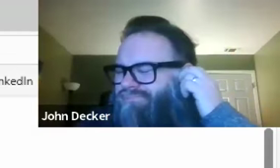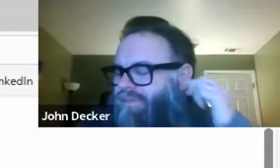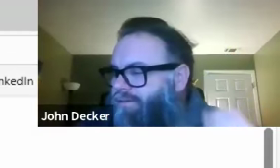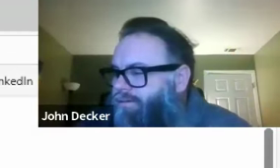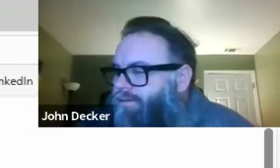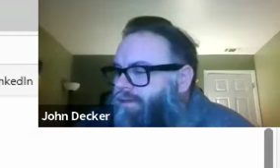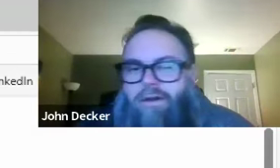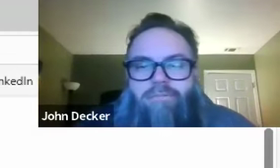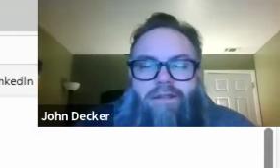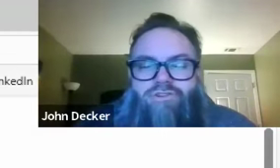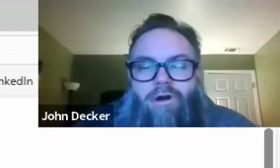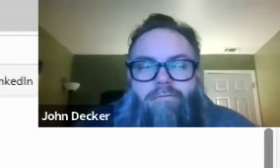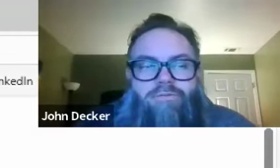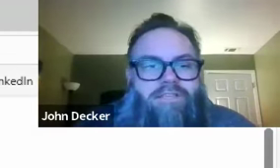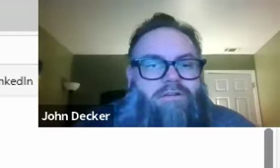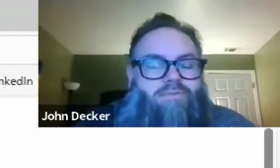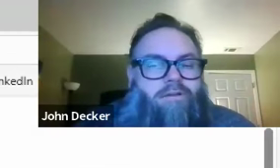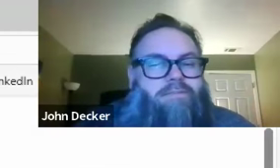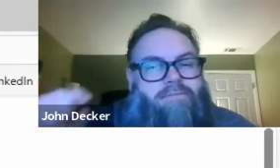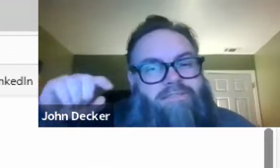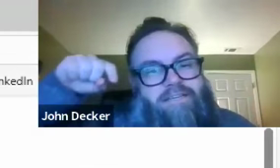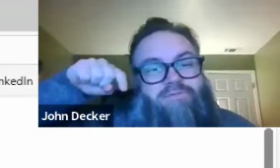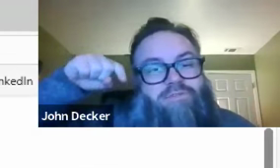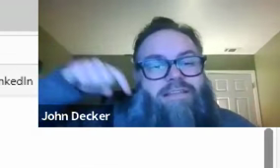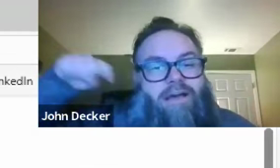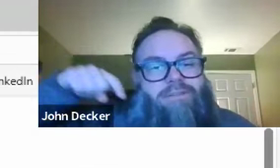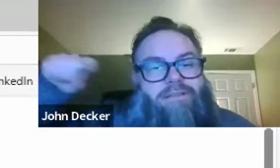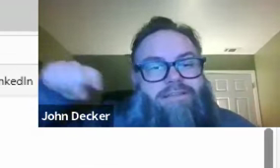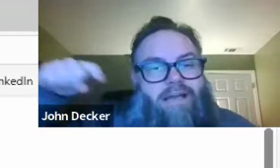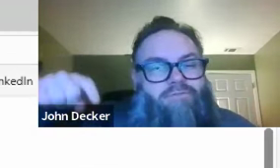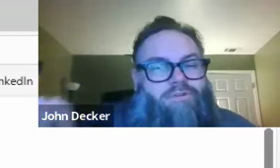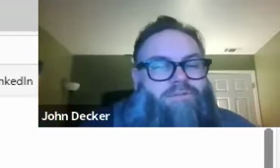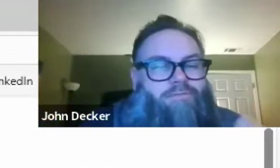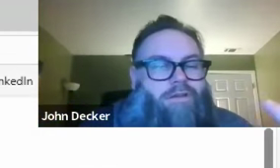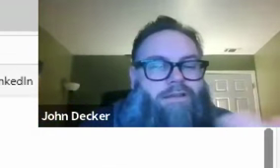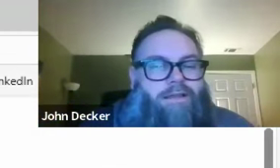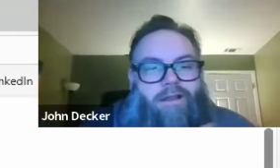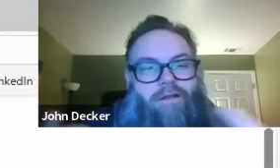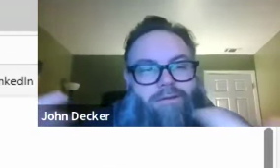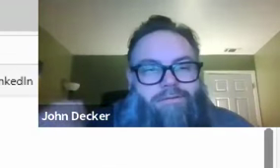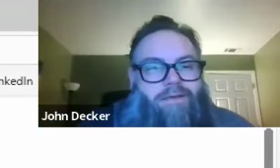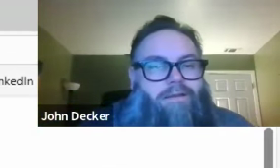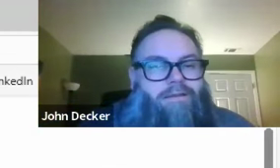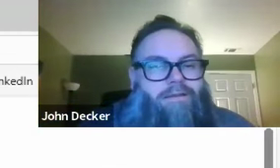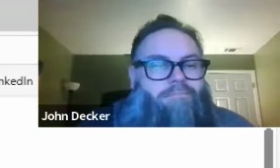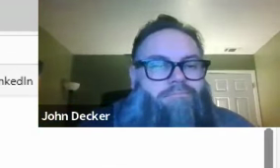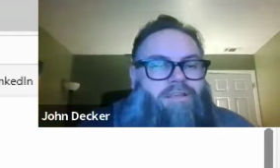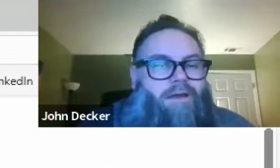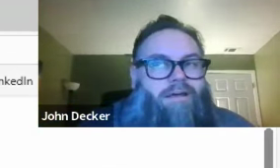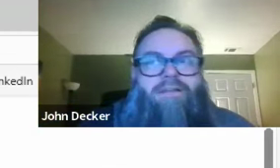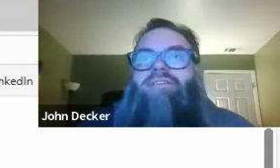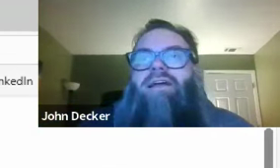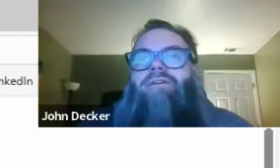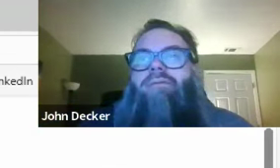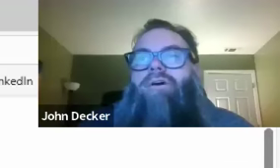our accounting manager Robin was there as well. Sometimes DDS will send out the links afterwards, but if you didn't get it, Eric, then